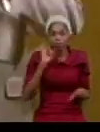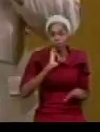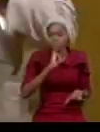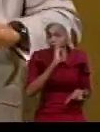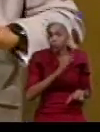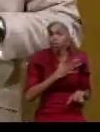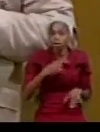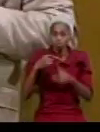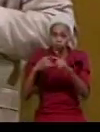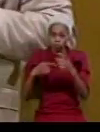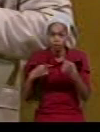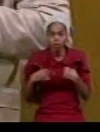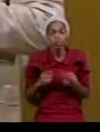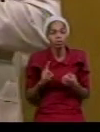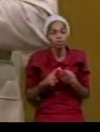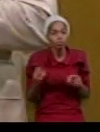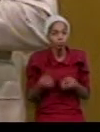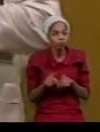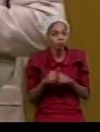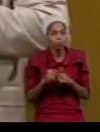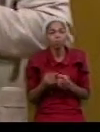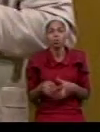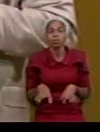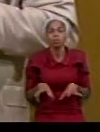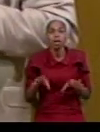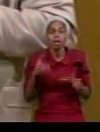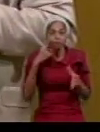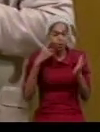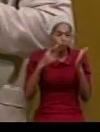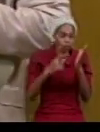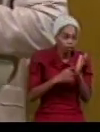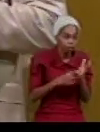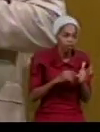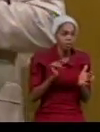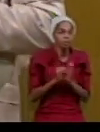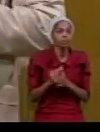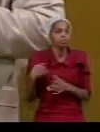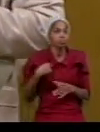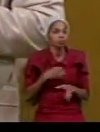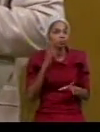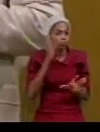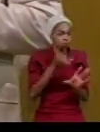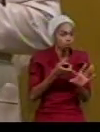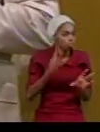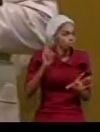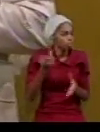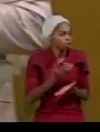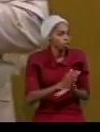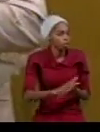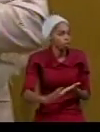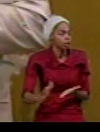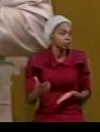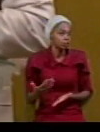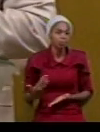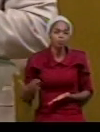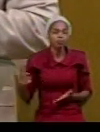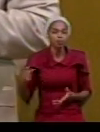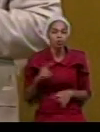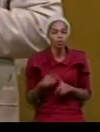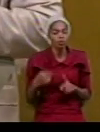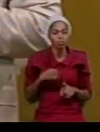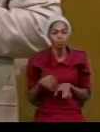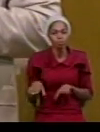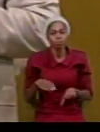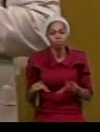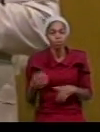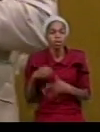that, and that we are always associated with clean. In Leviticus chapter 20, verse 25